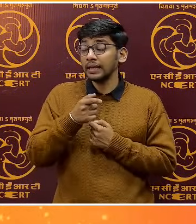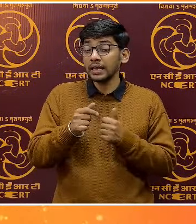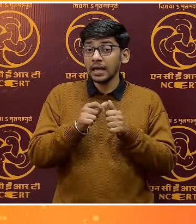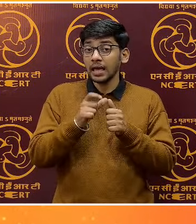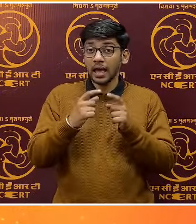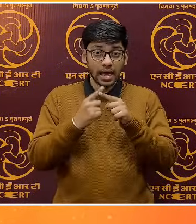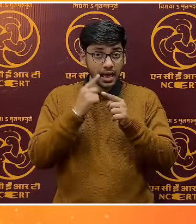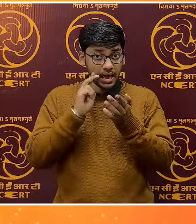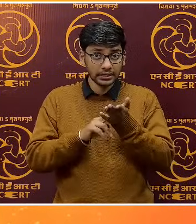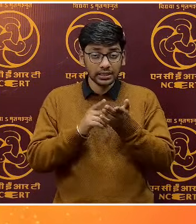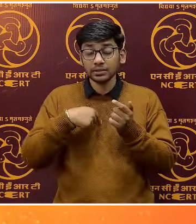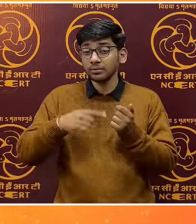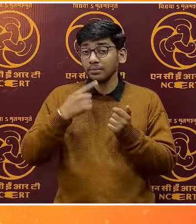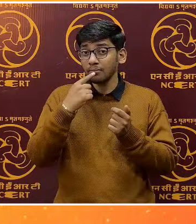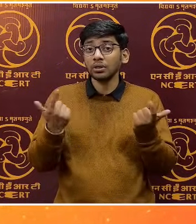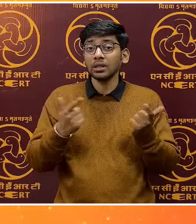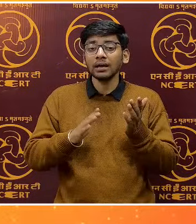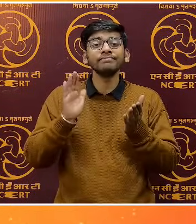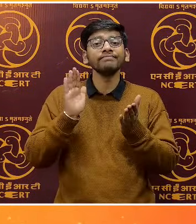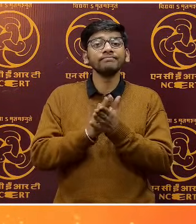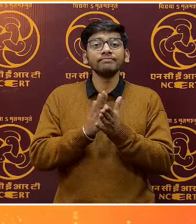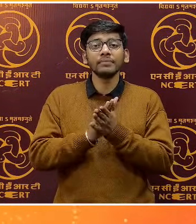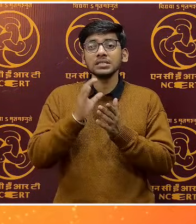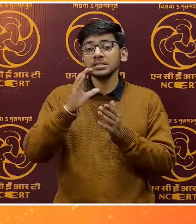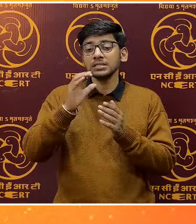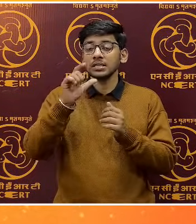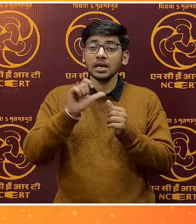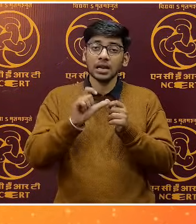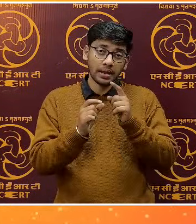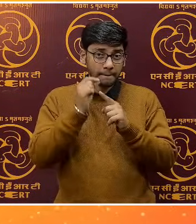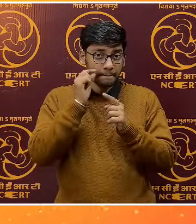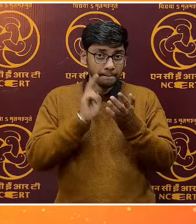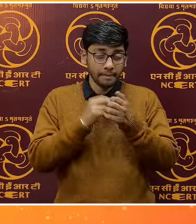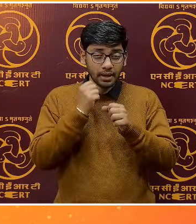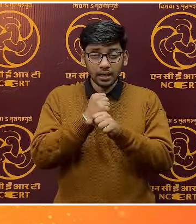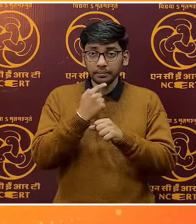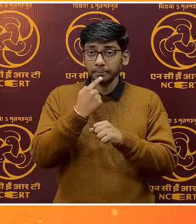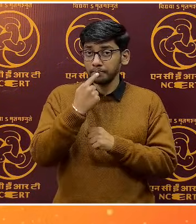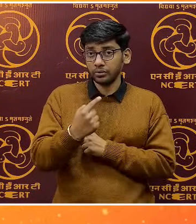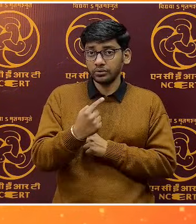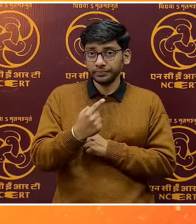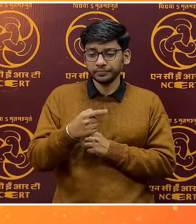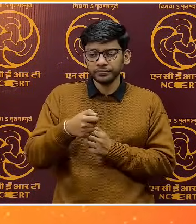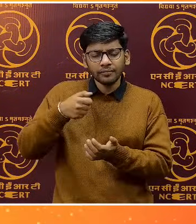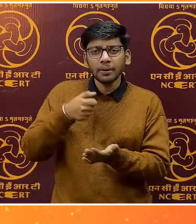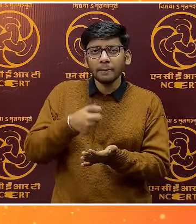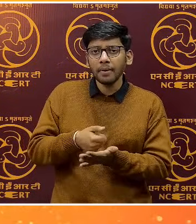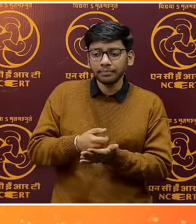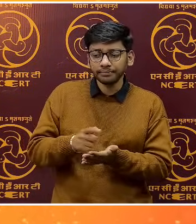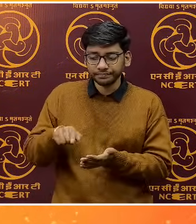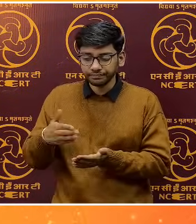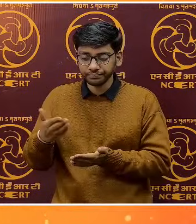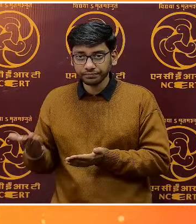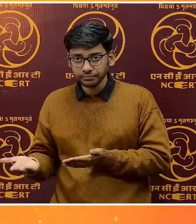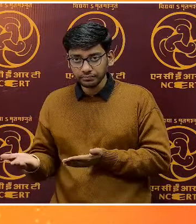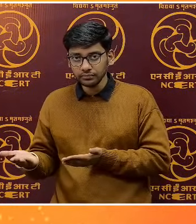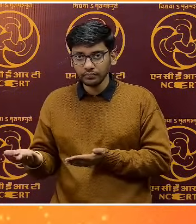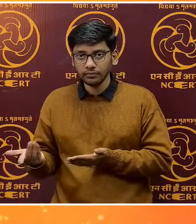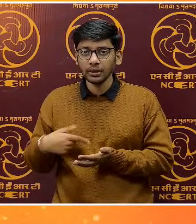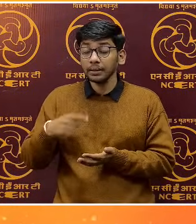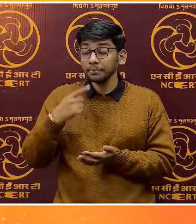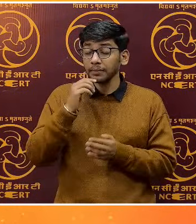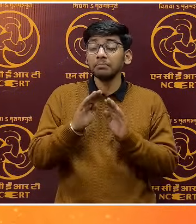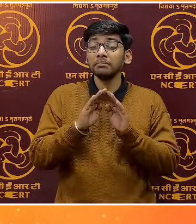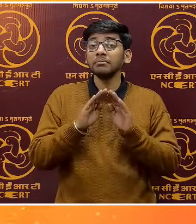called clapping. You have guessed it very right. Then on the bottom right, I can see a guy and he's doing